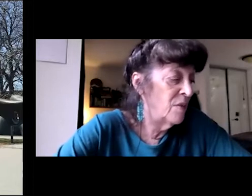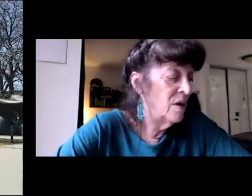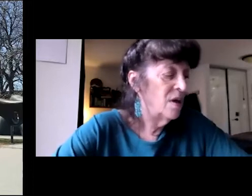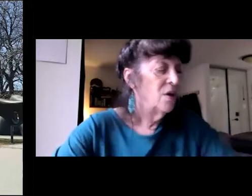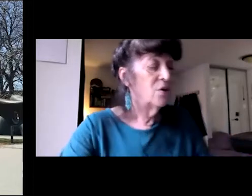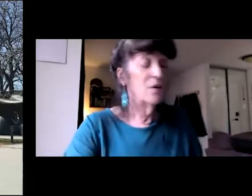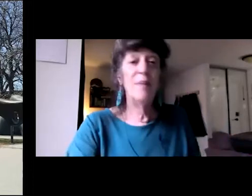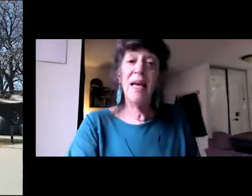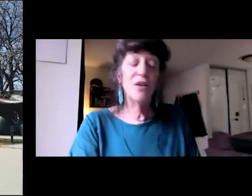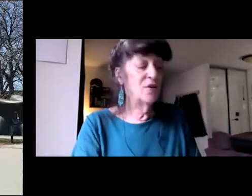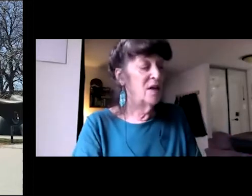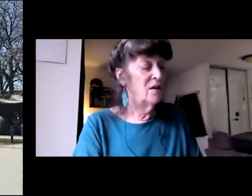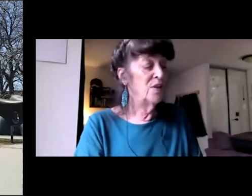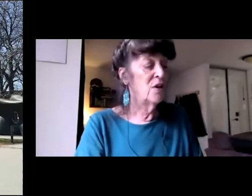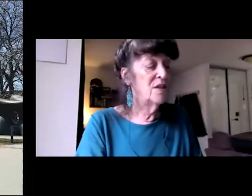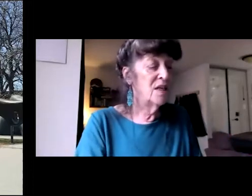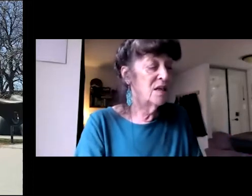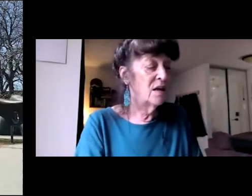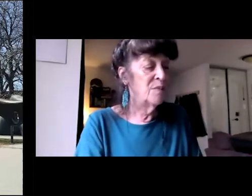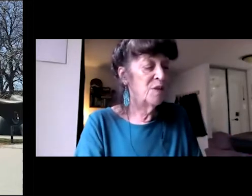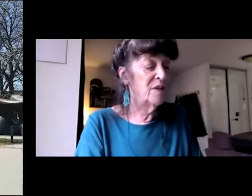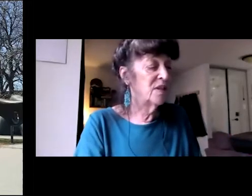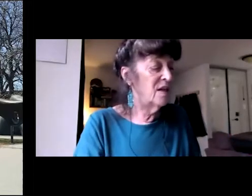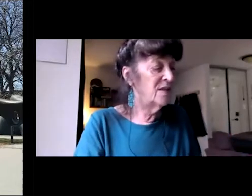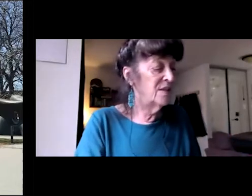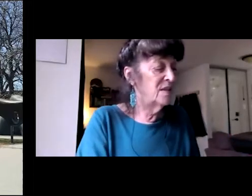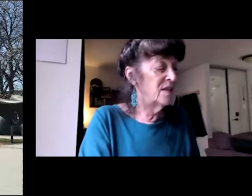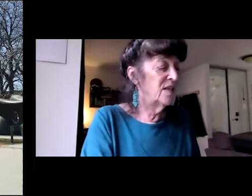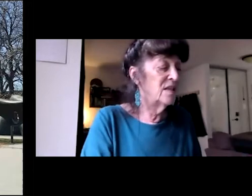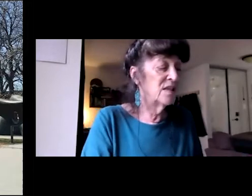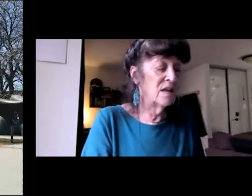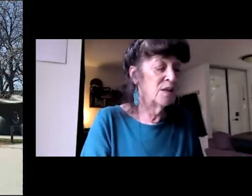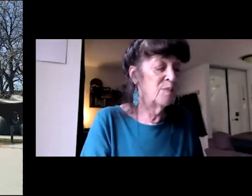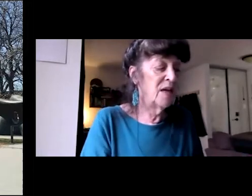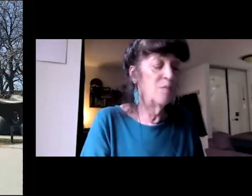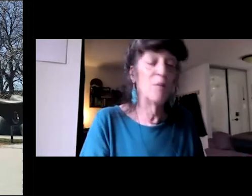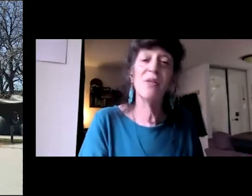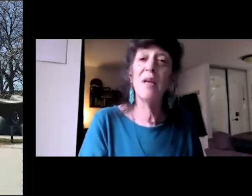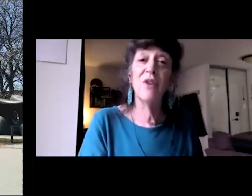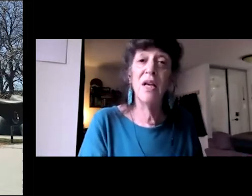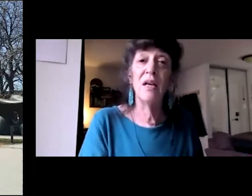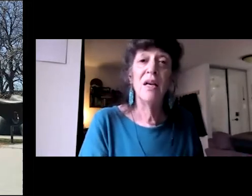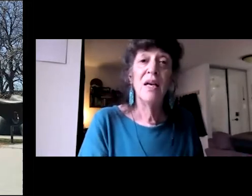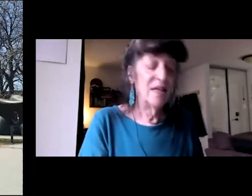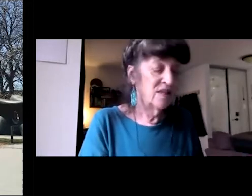name. Early meandering was haunting at times, but the silence and extended silence became almost